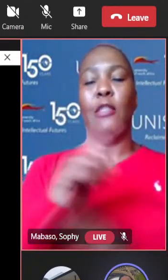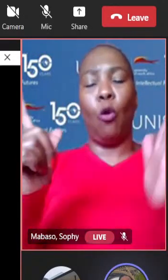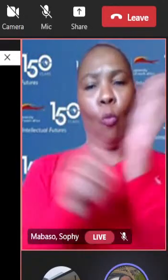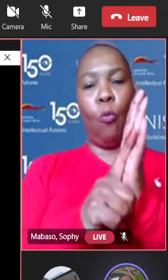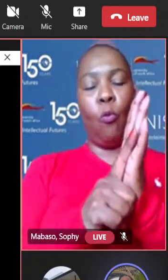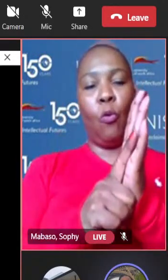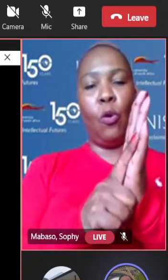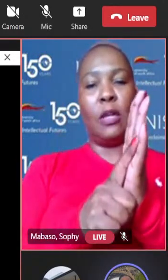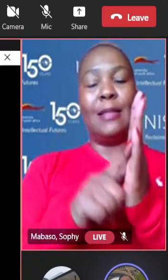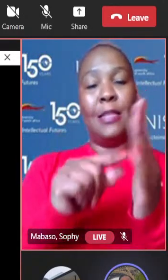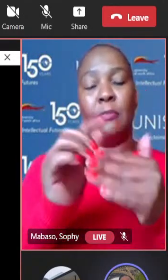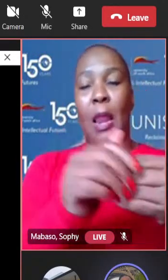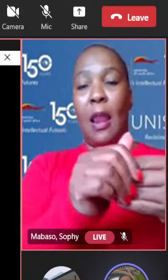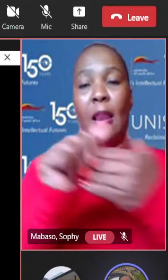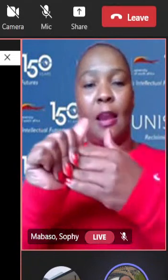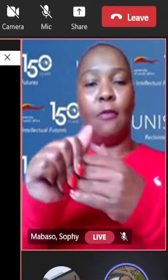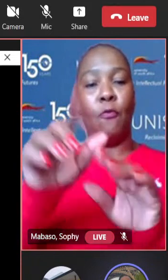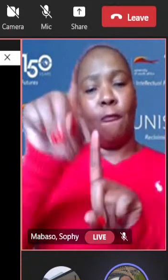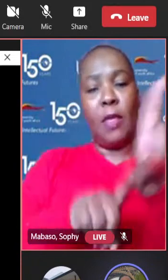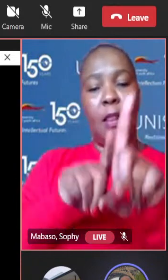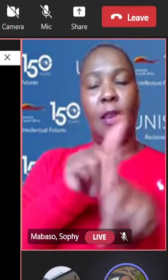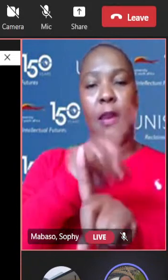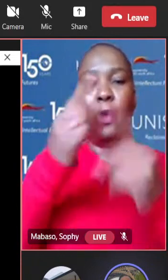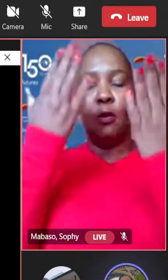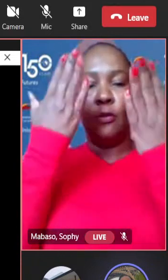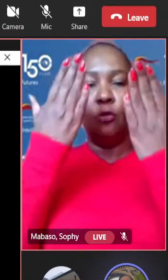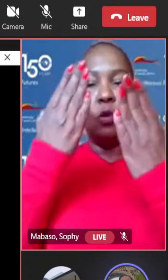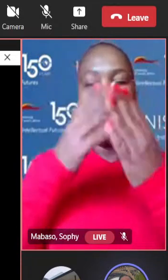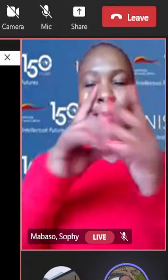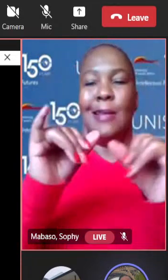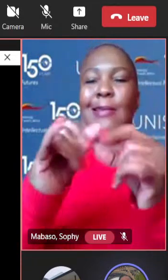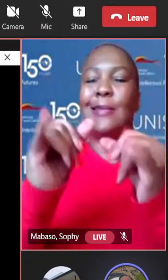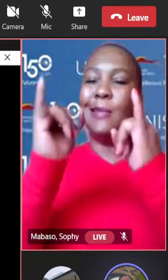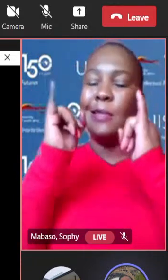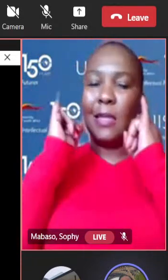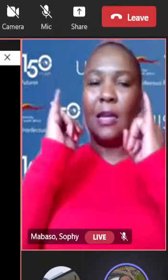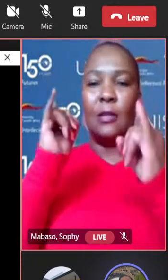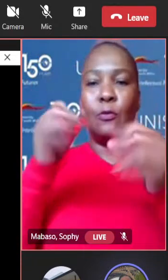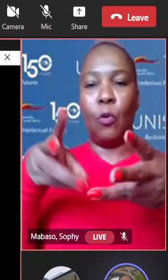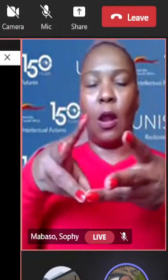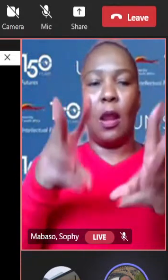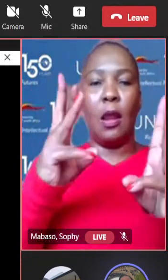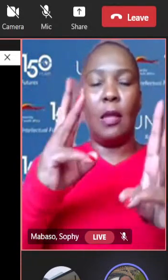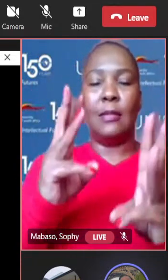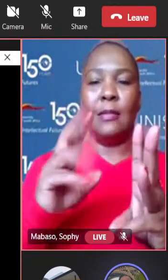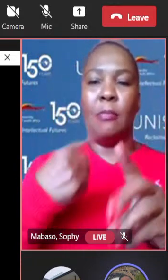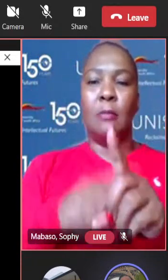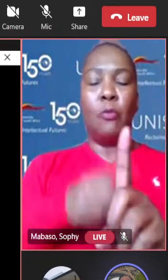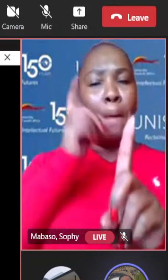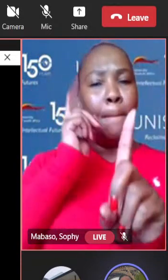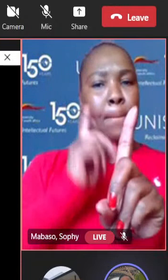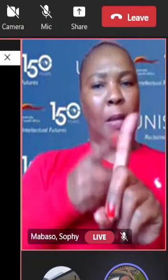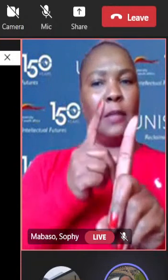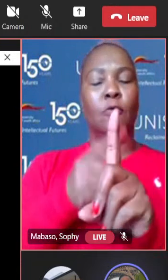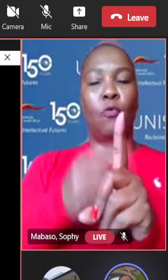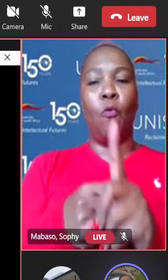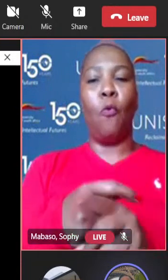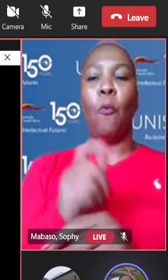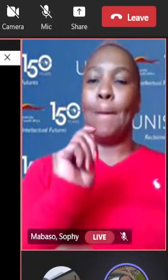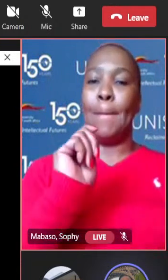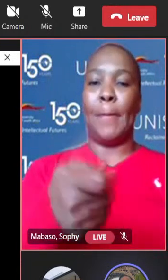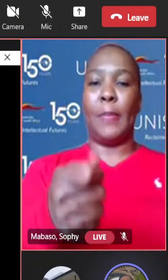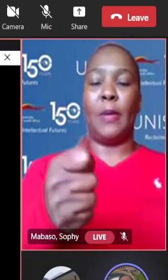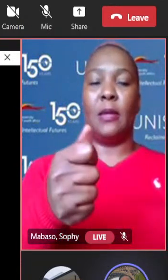lead you failing in your studies and in a serious instances which you may be punished or fined. So it is very important